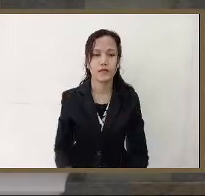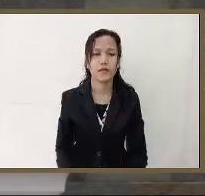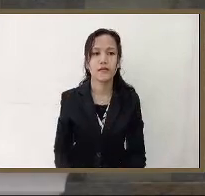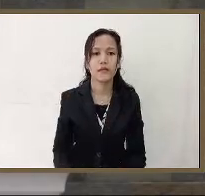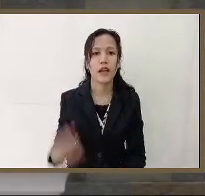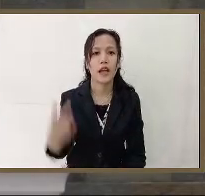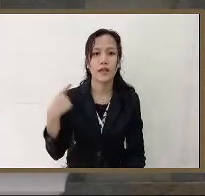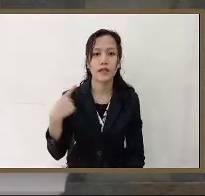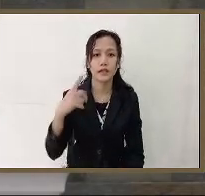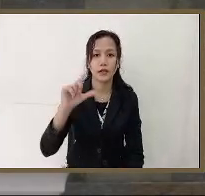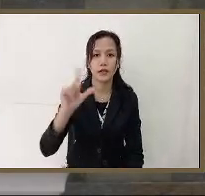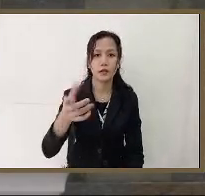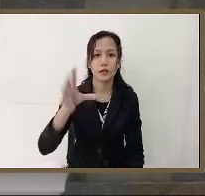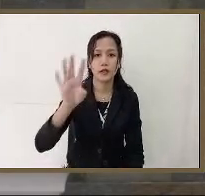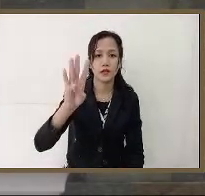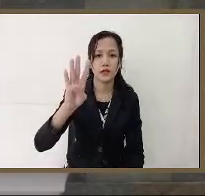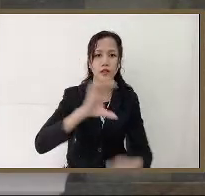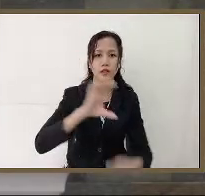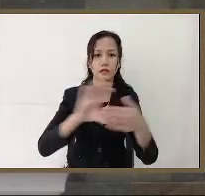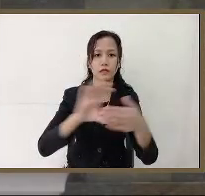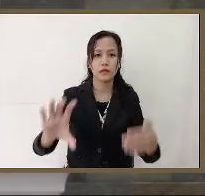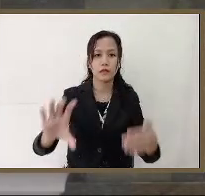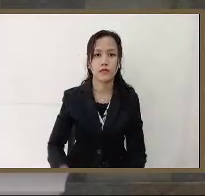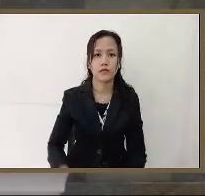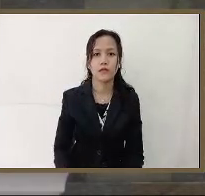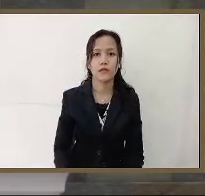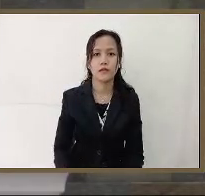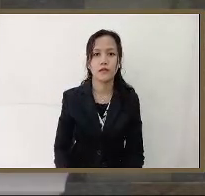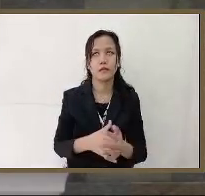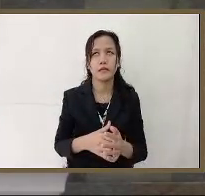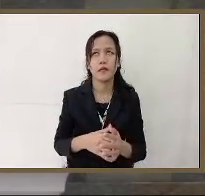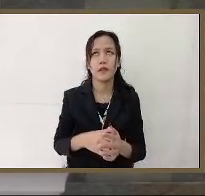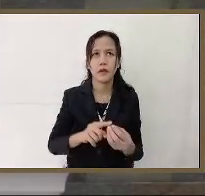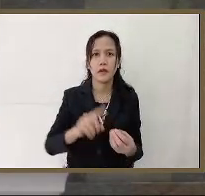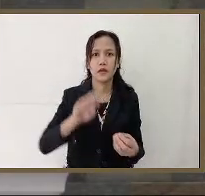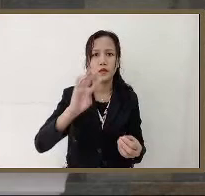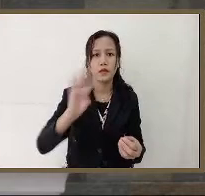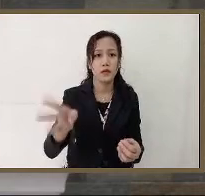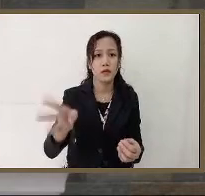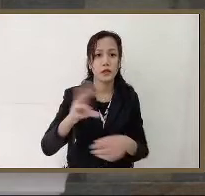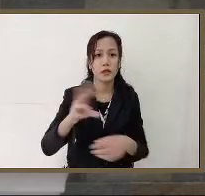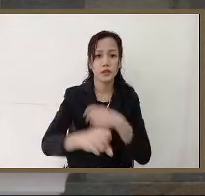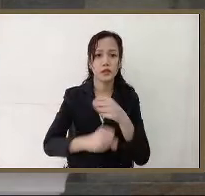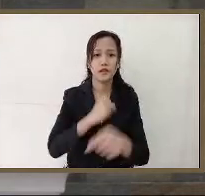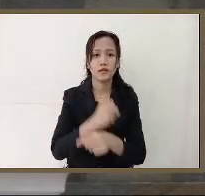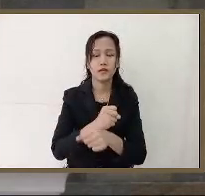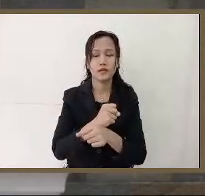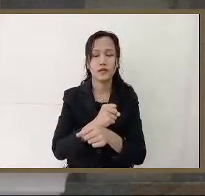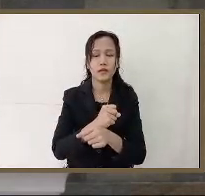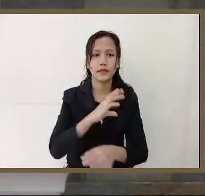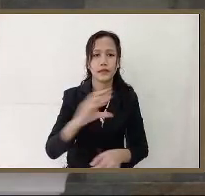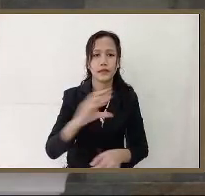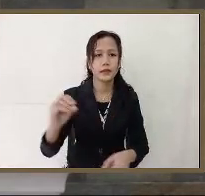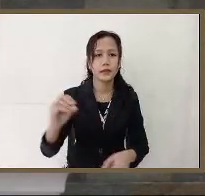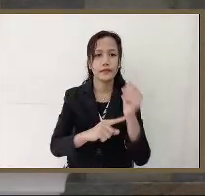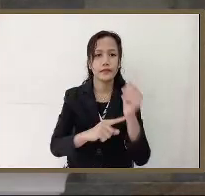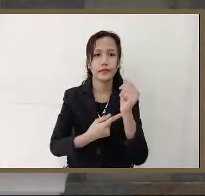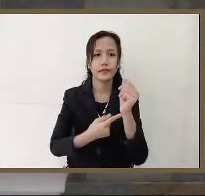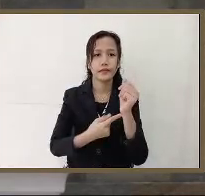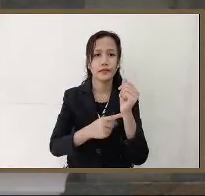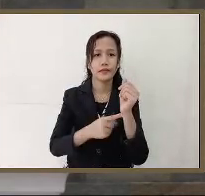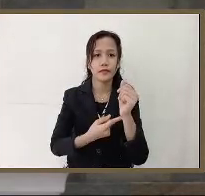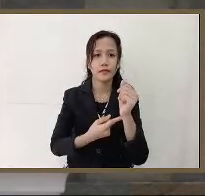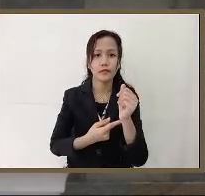chapters and it covers about 40 years. Okay, 40 years. And nagsimula ito sa paglament ni